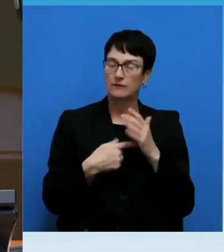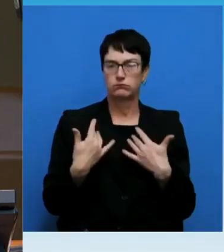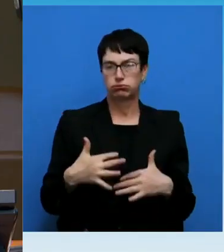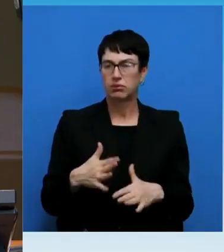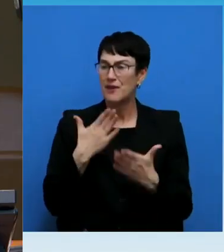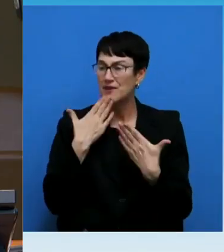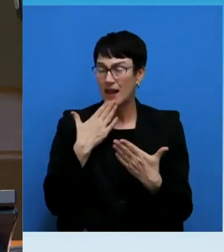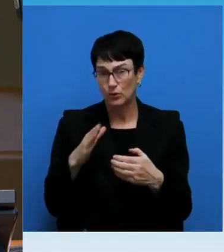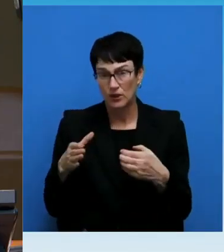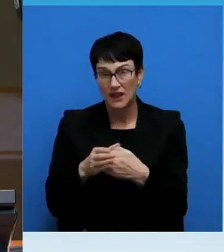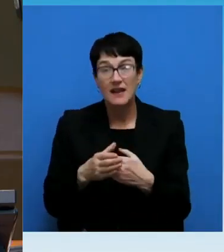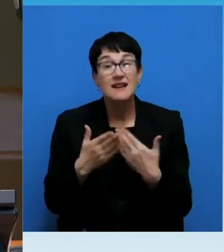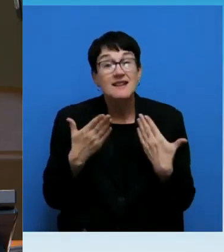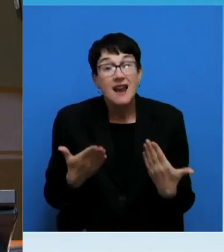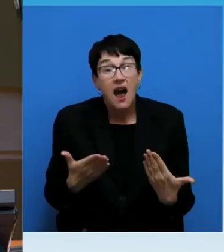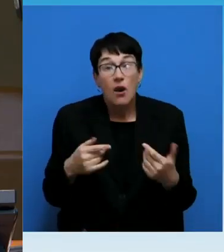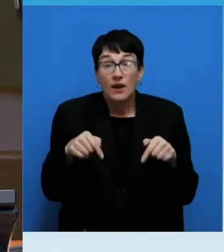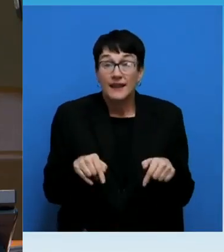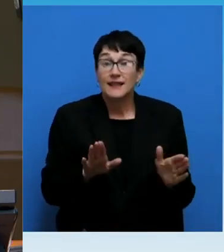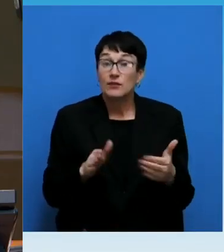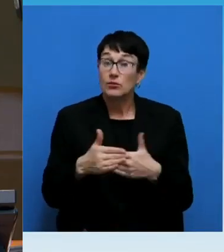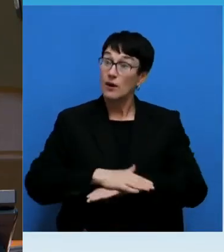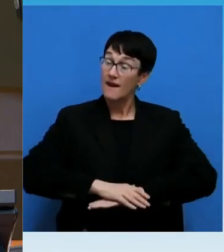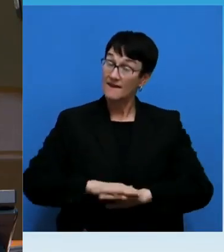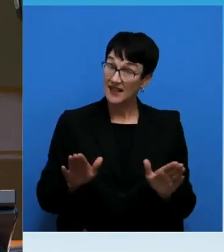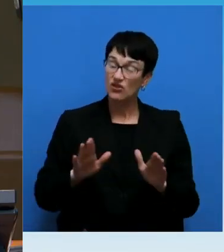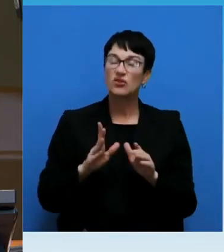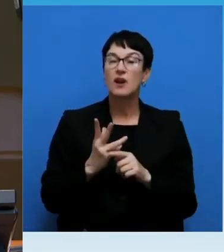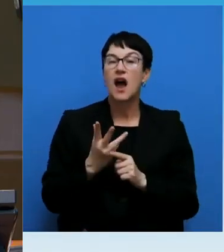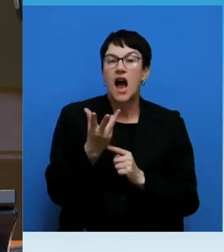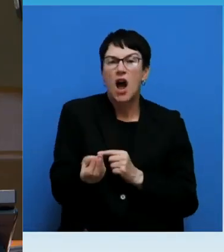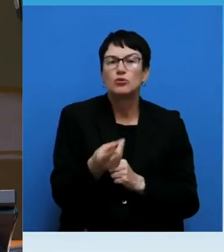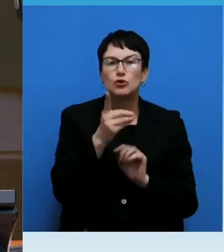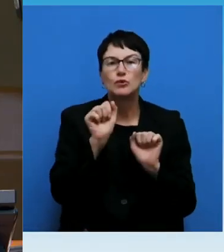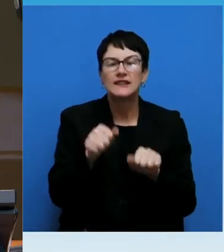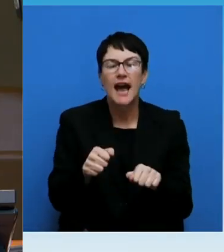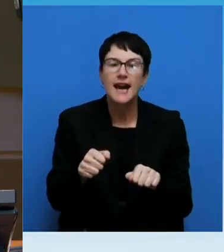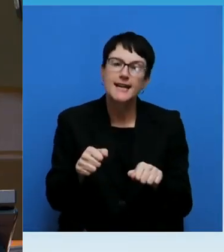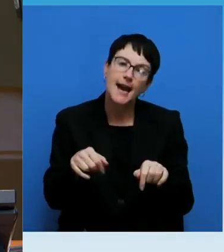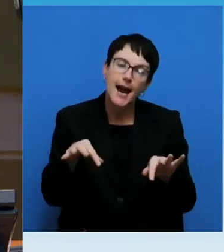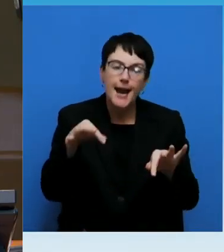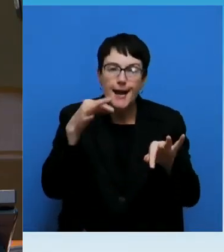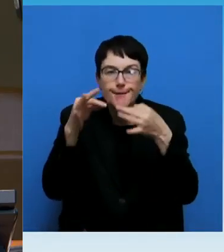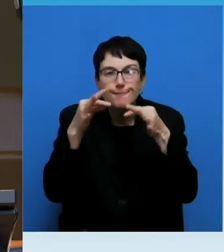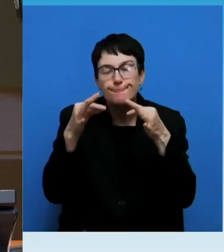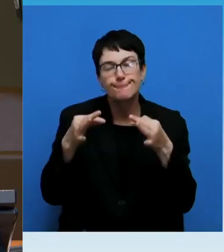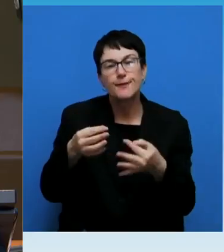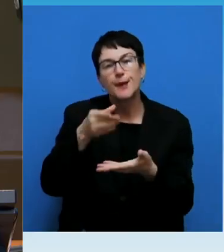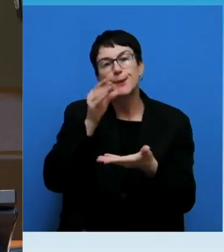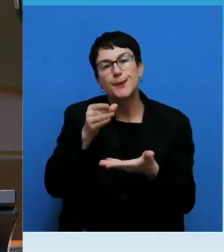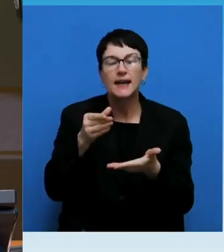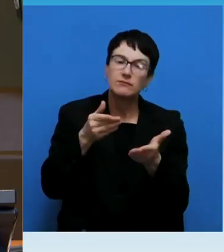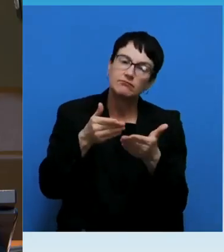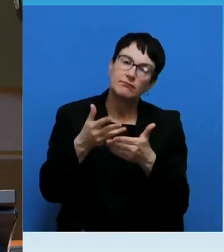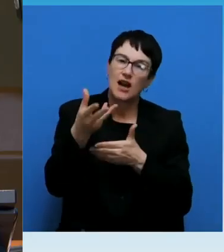refreshments outside, which we invite you to join us for. And we thank you again for your attention and for being with us today.